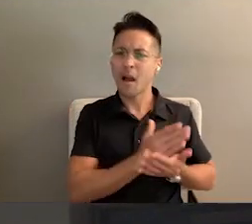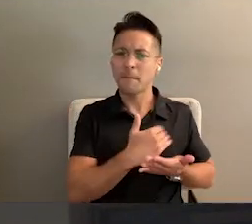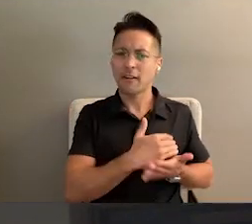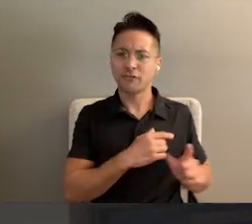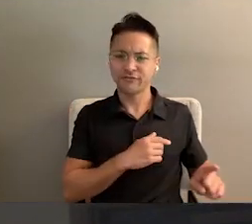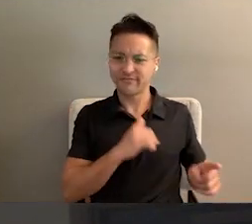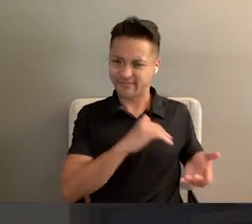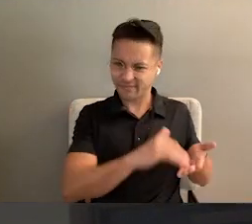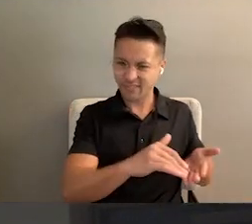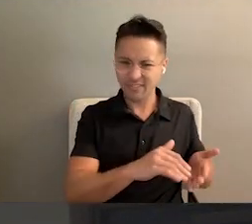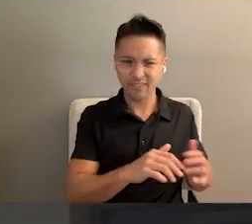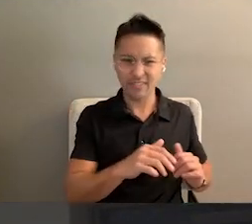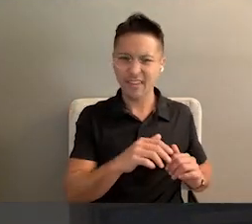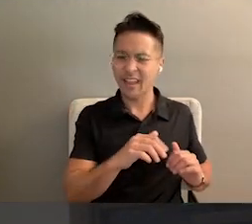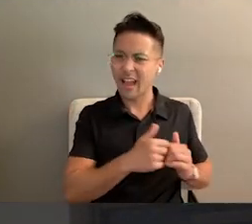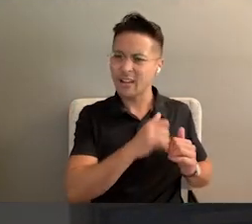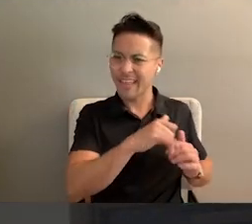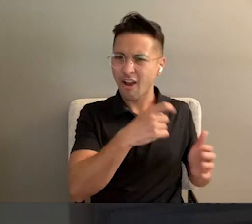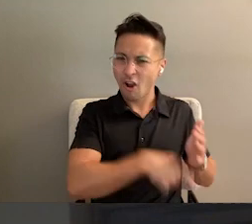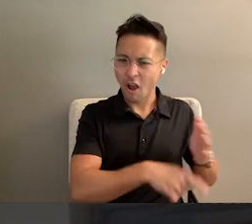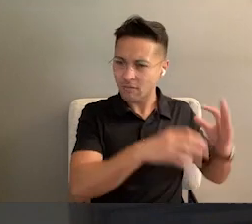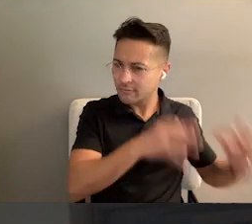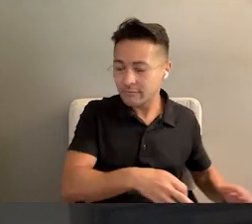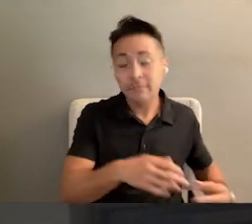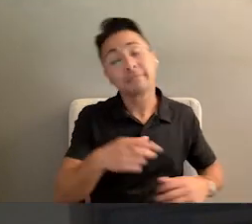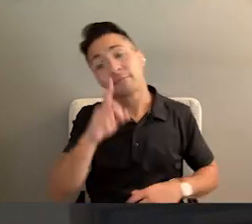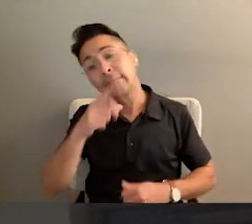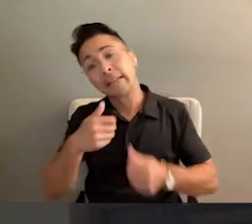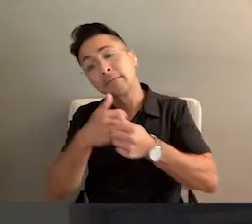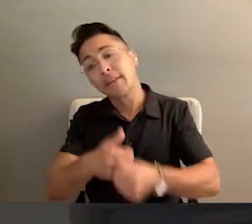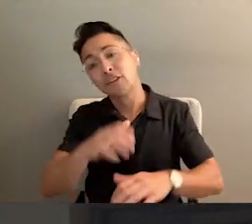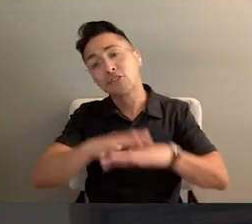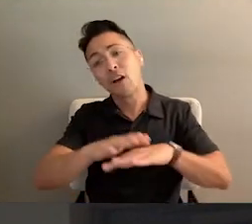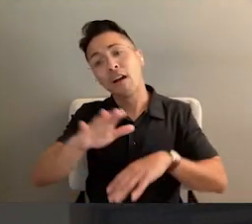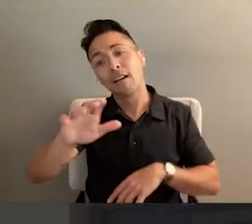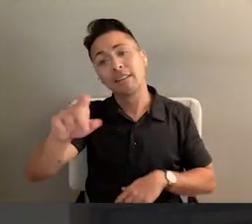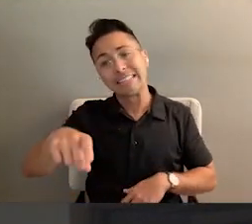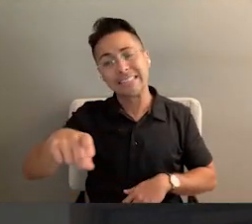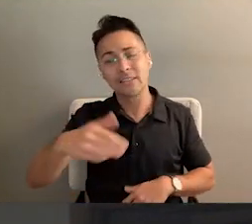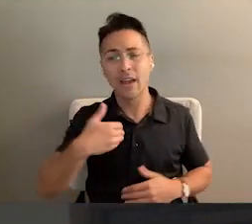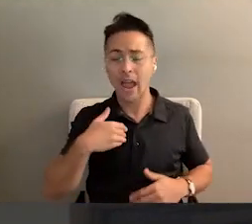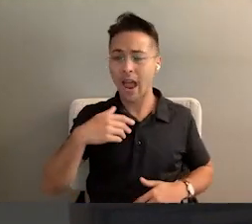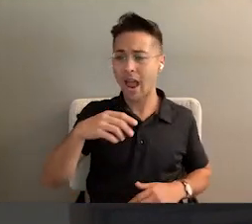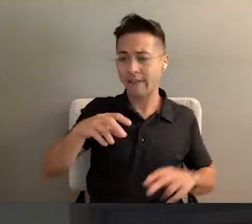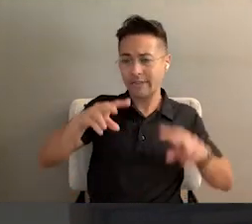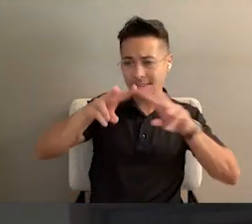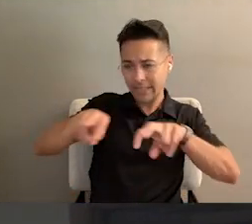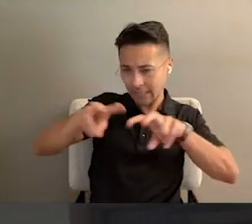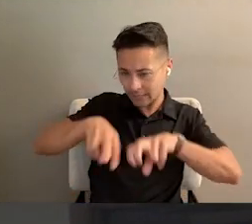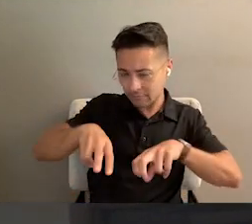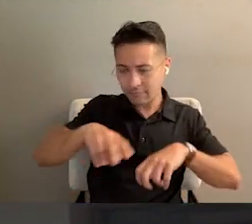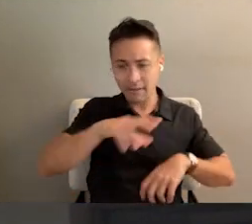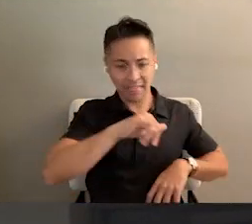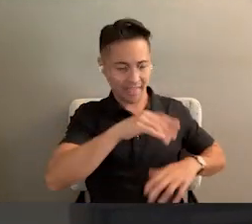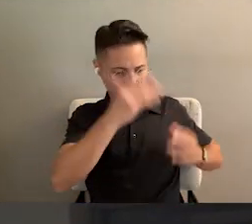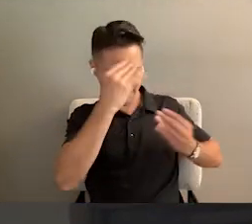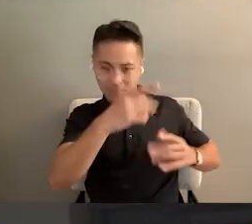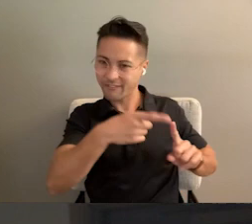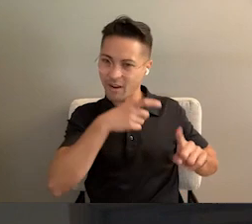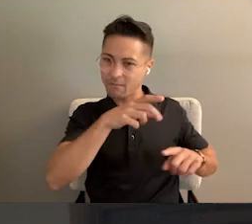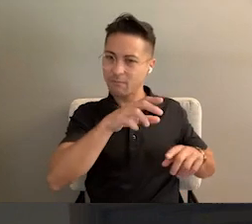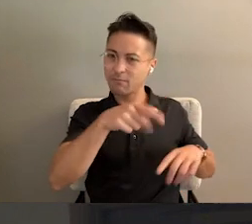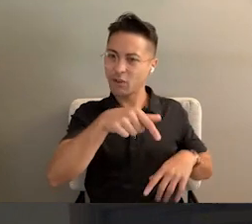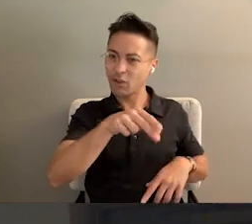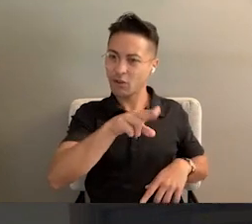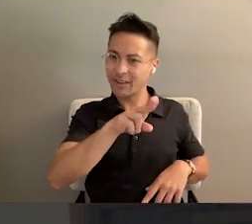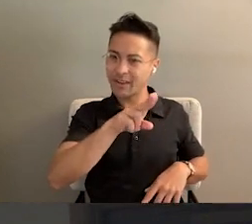She just asked how the iBudget waiver, how that cost is determined. It's based on need. There's a QSI assessment, and then